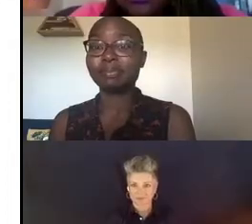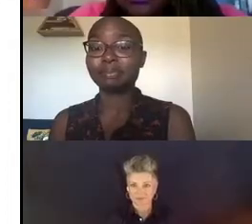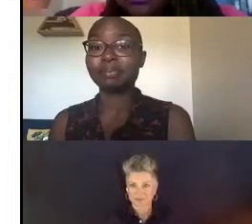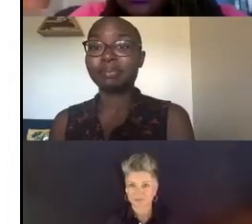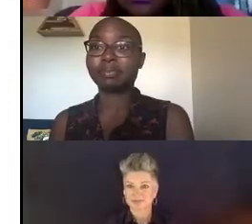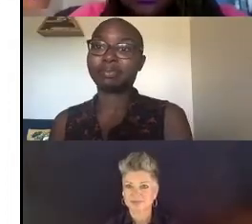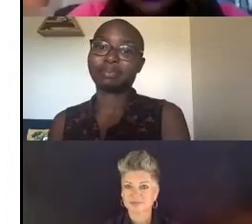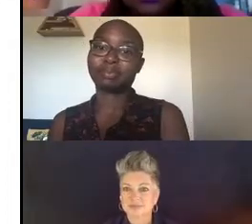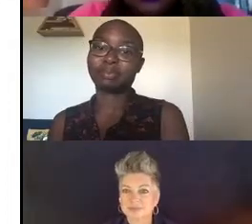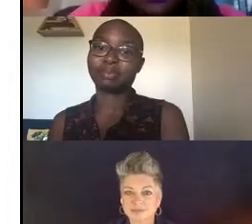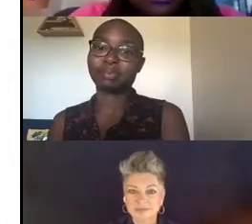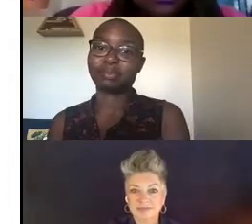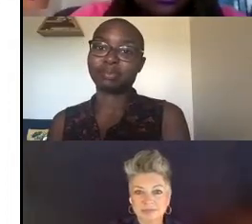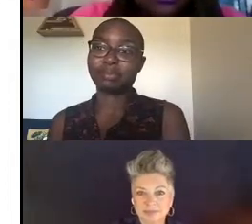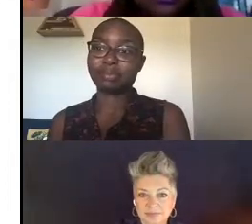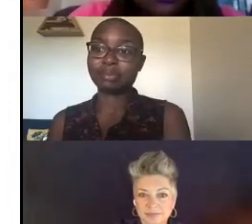Okay. Love it.